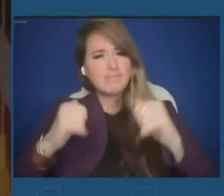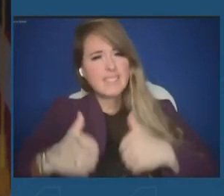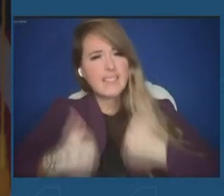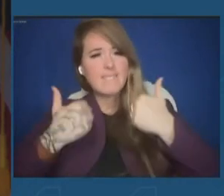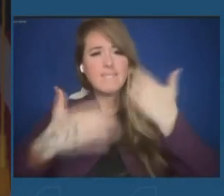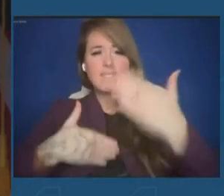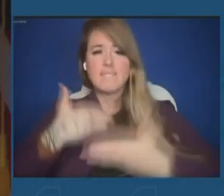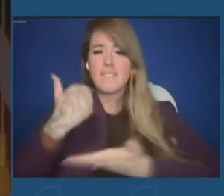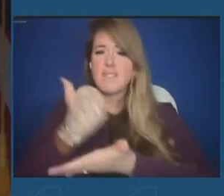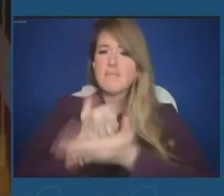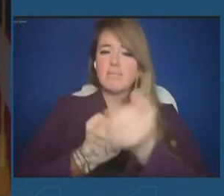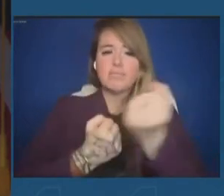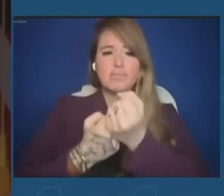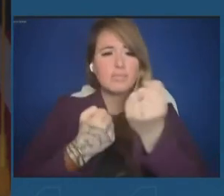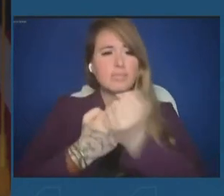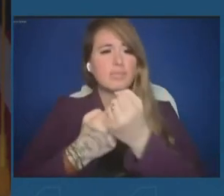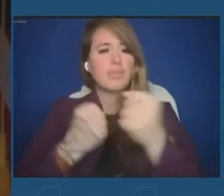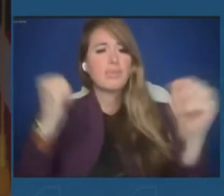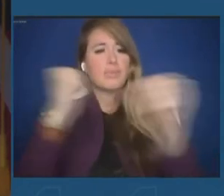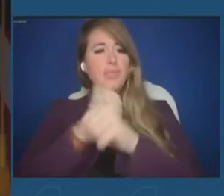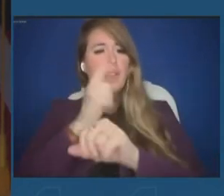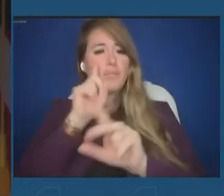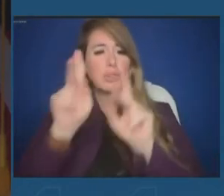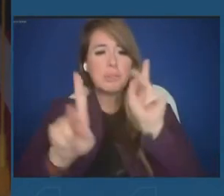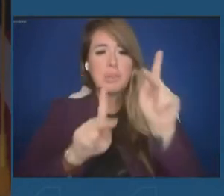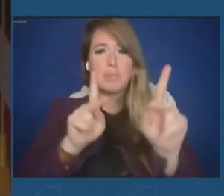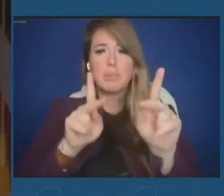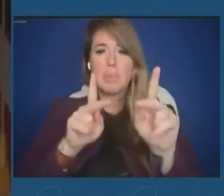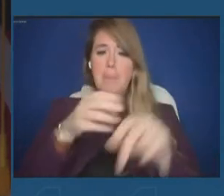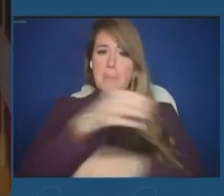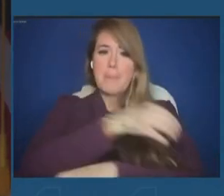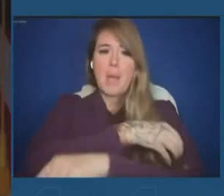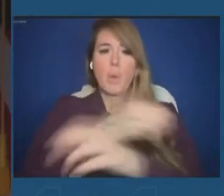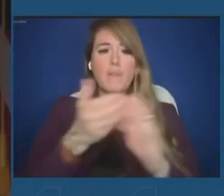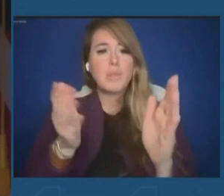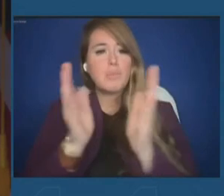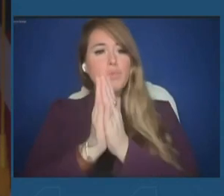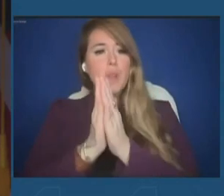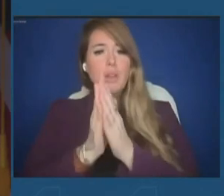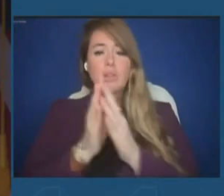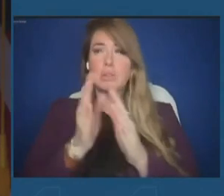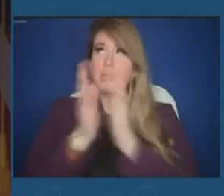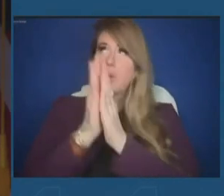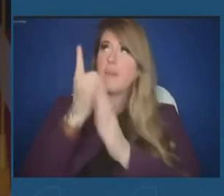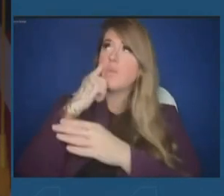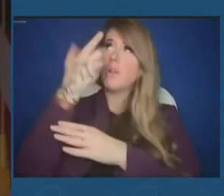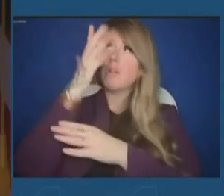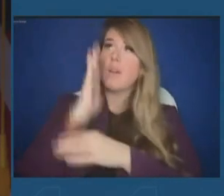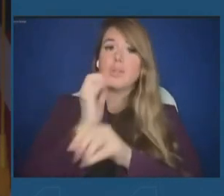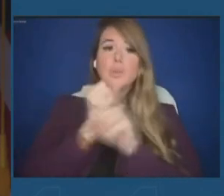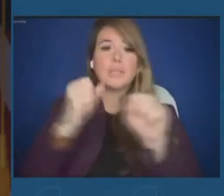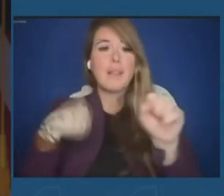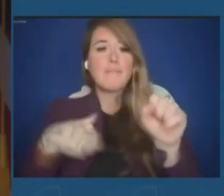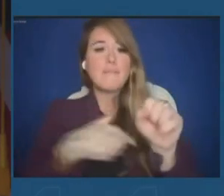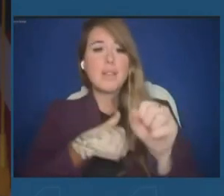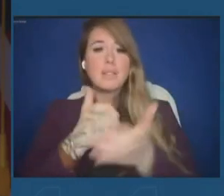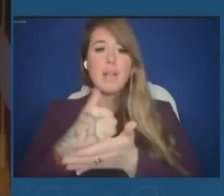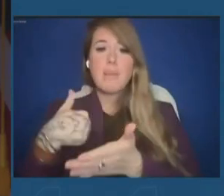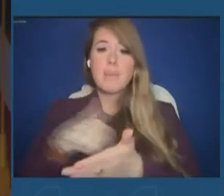their lives. The power of prayer as we prayed for God to just deliver us from what was going on and help us find more